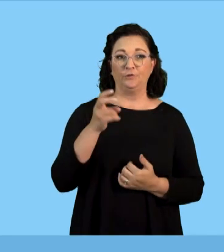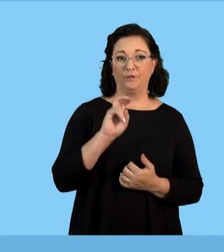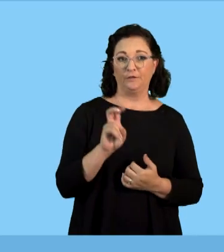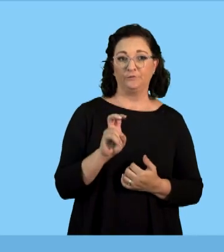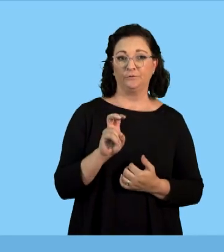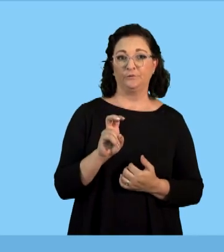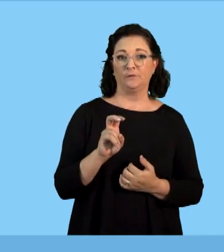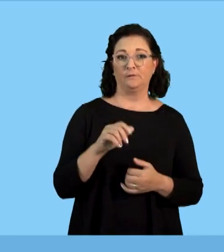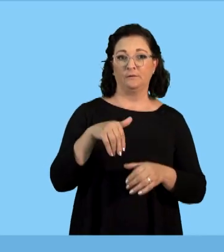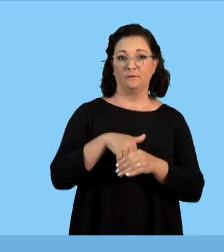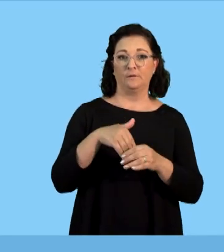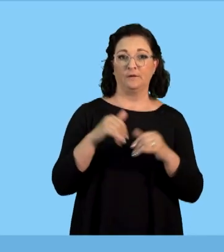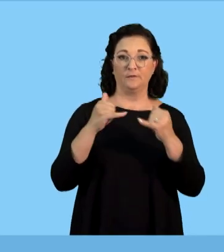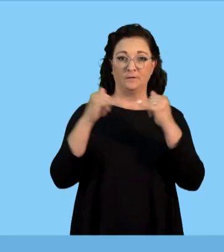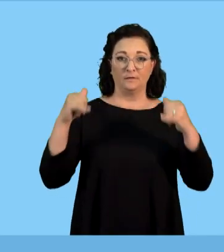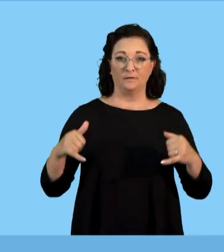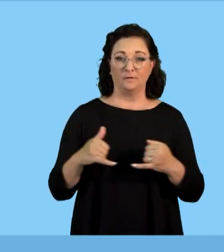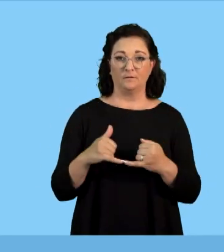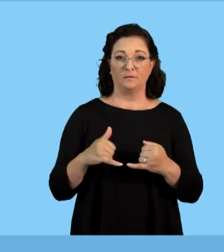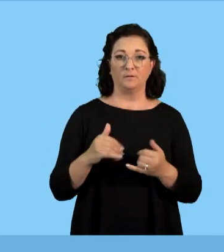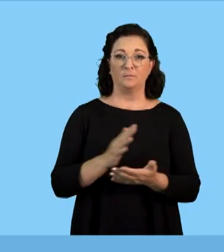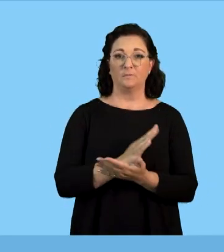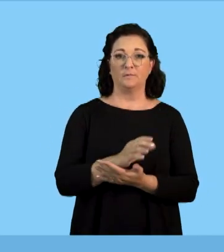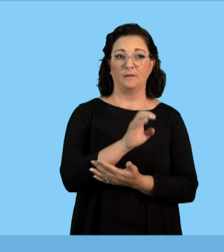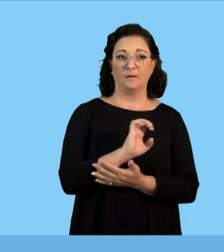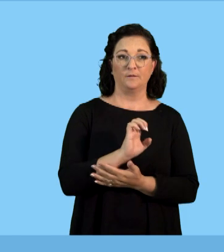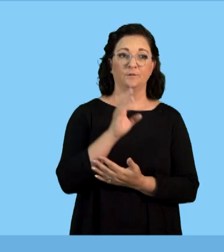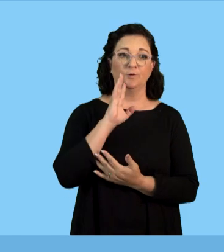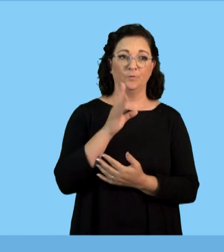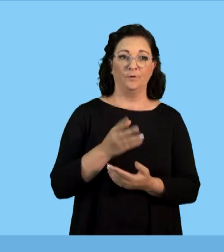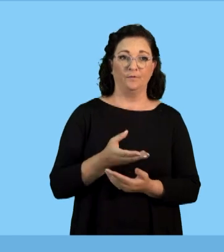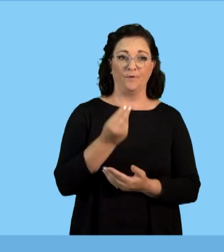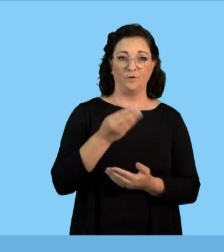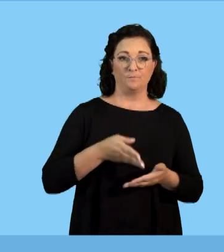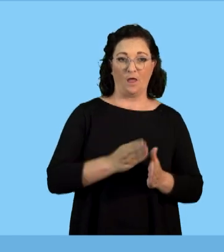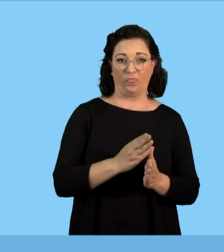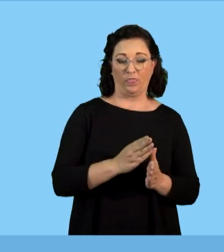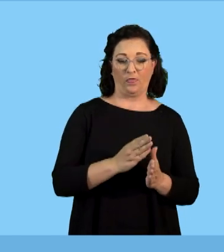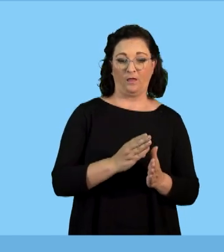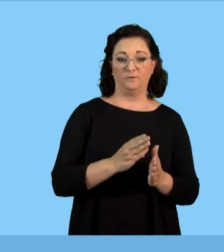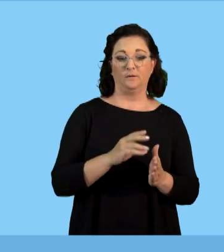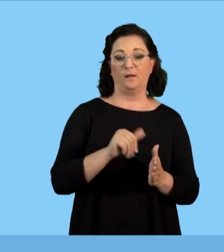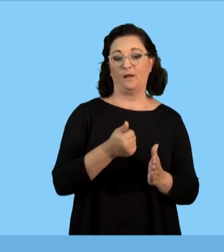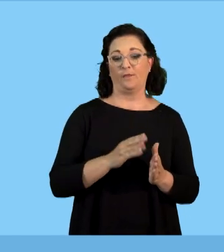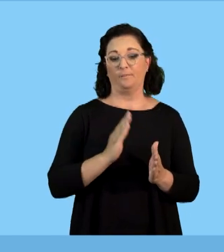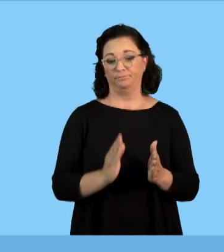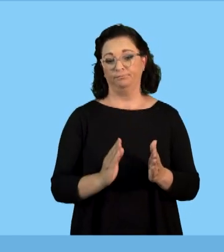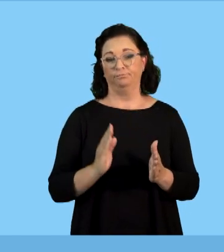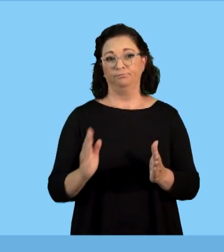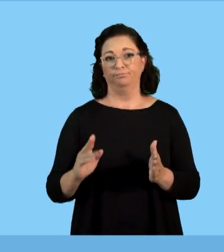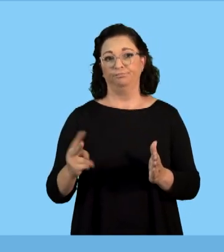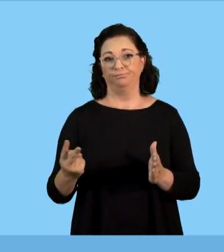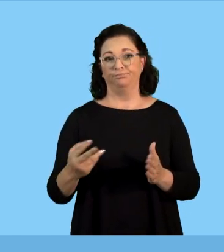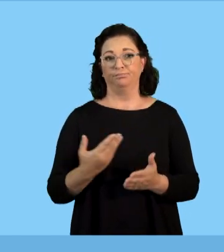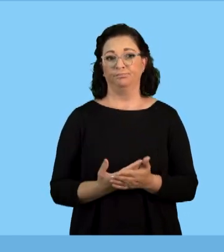as electrons approach the branch in the circuit, some electrons will take the first path, as we have said, and the others will take the other path. If